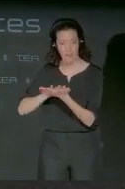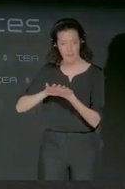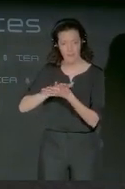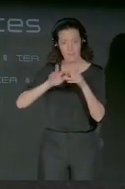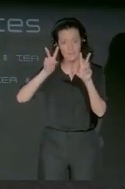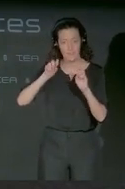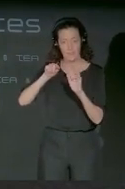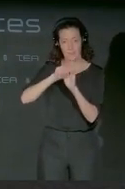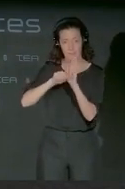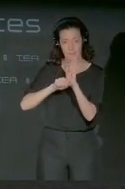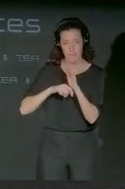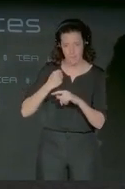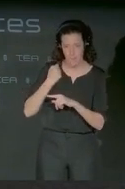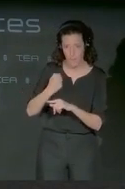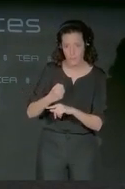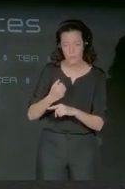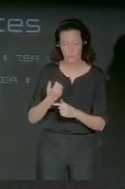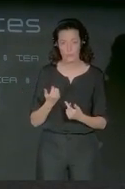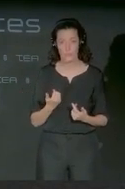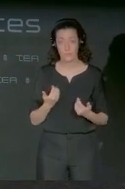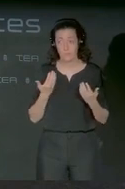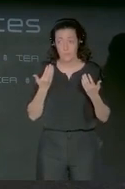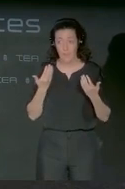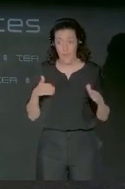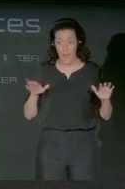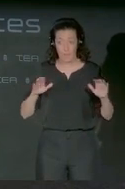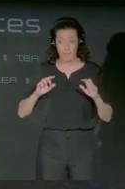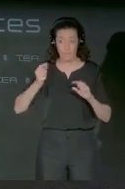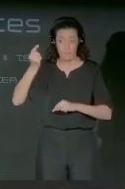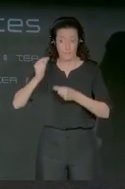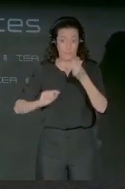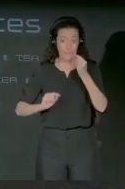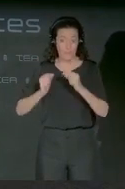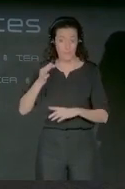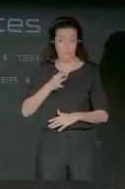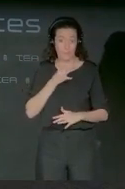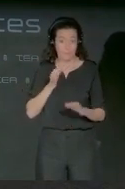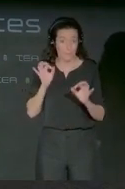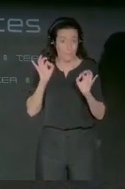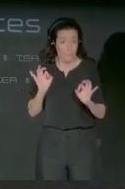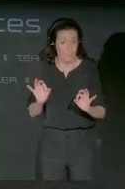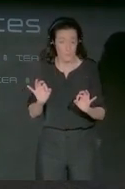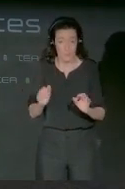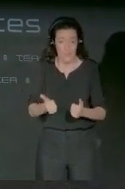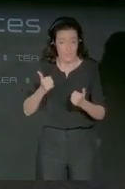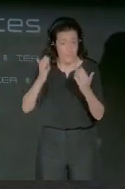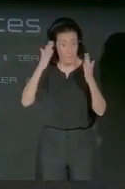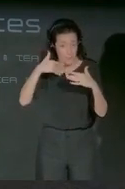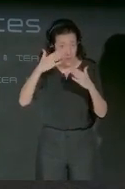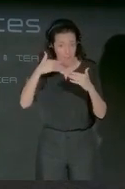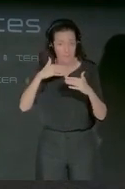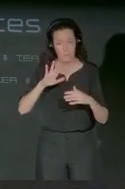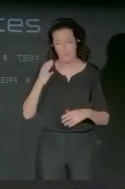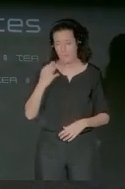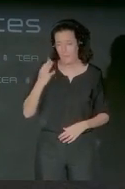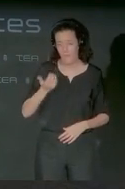But I think a smarter approach or a more targeted approach might be what the